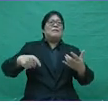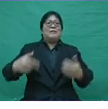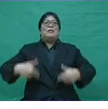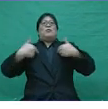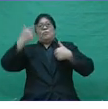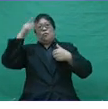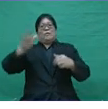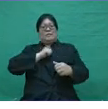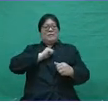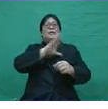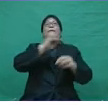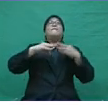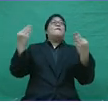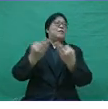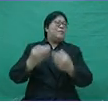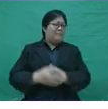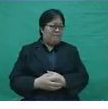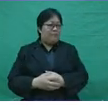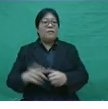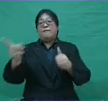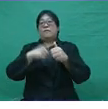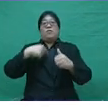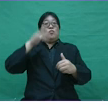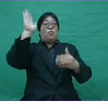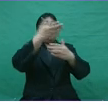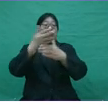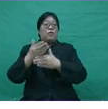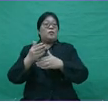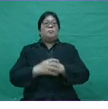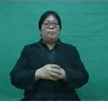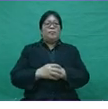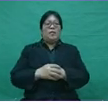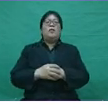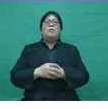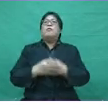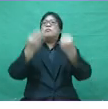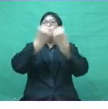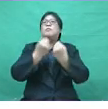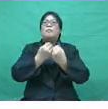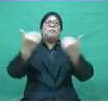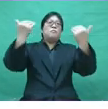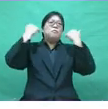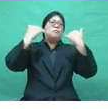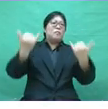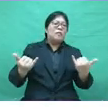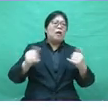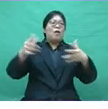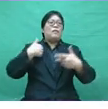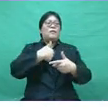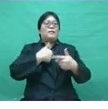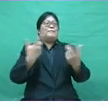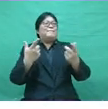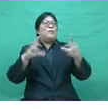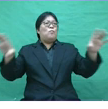families. First, I will share with you the unemployment trends, followed by how we implemented a quick